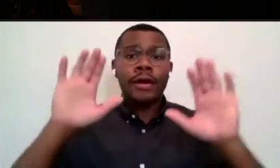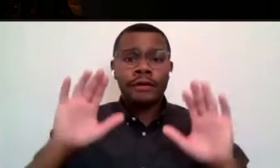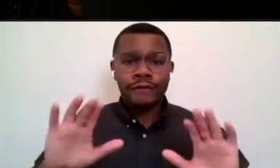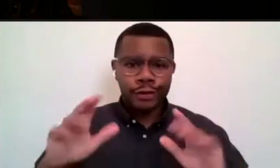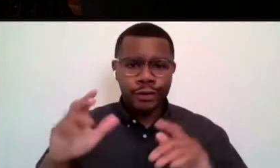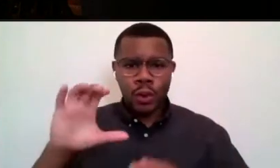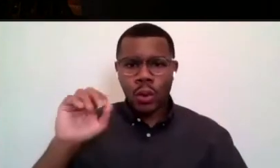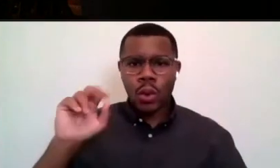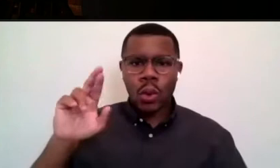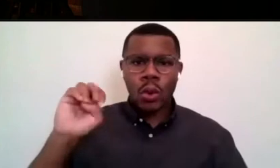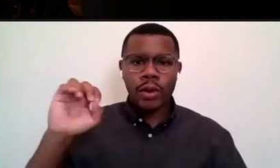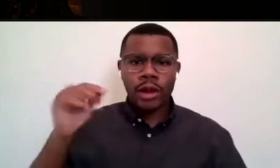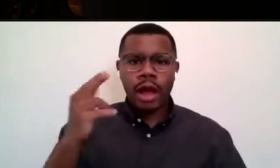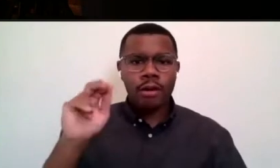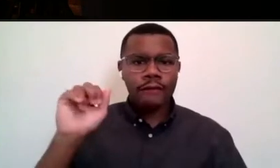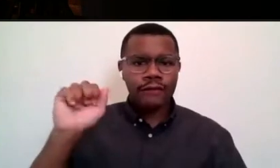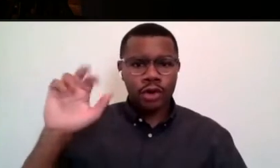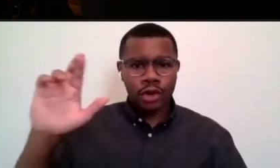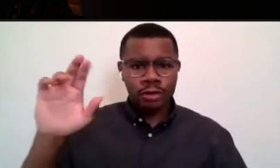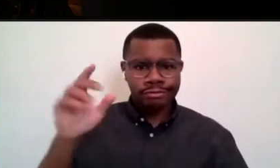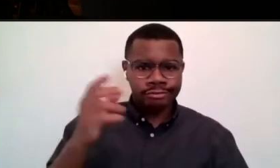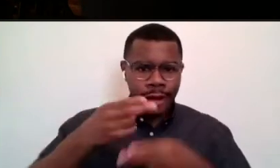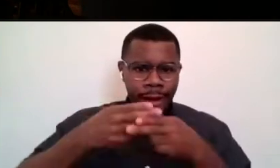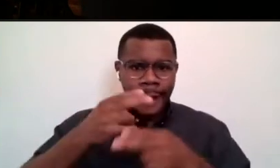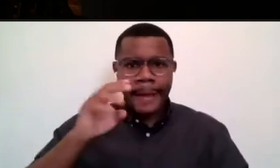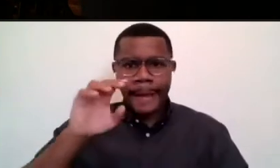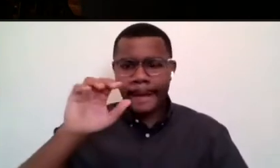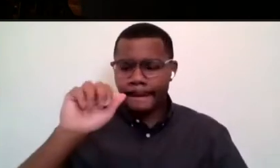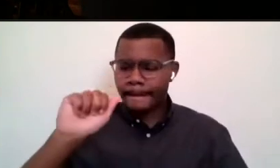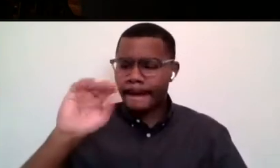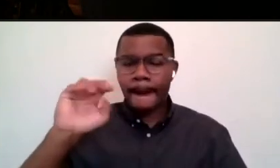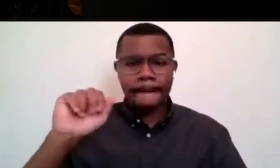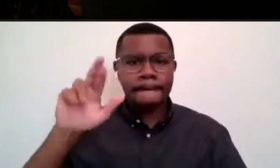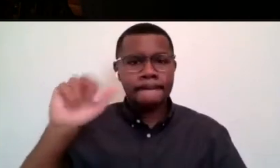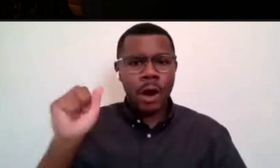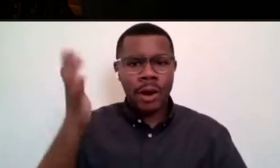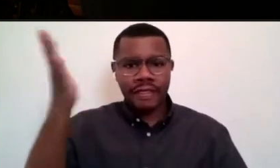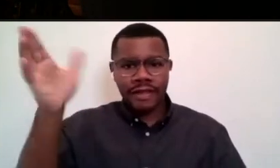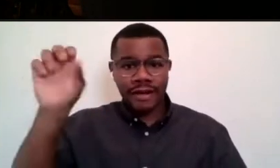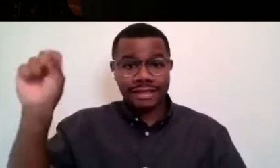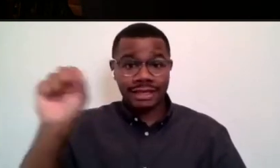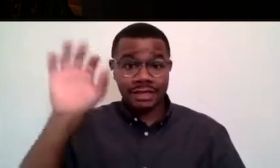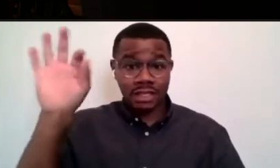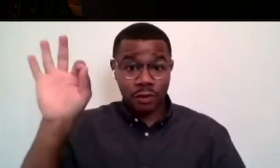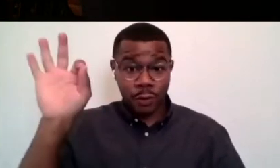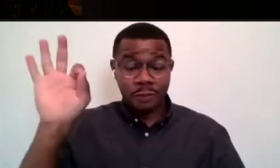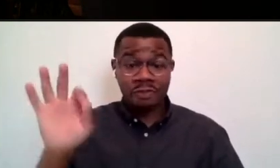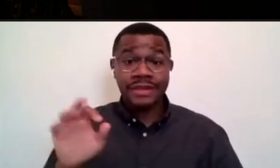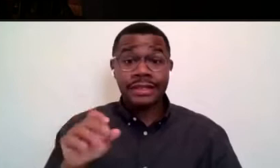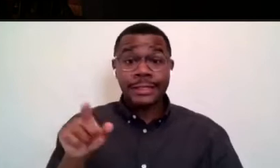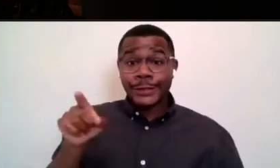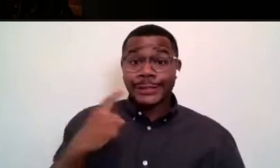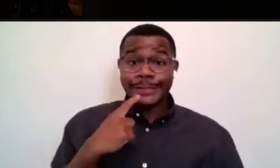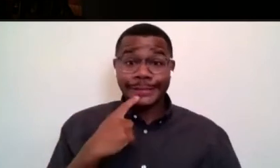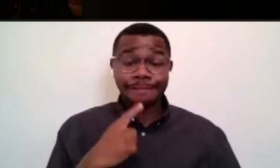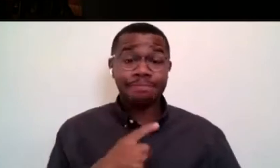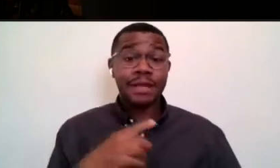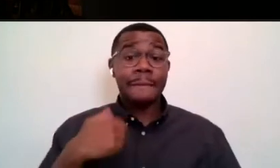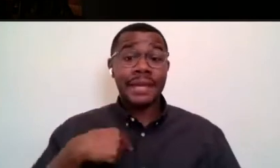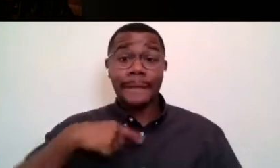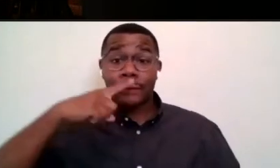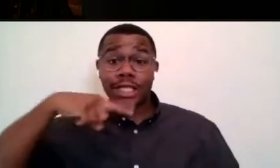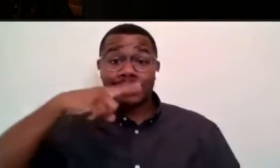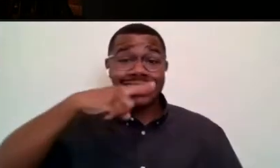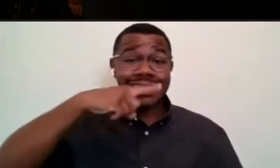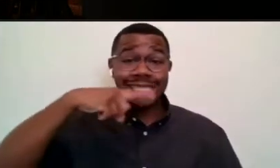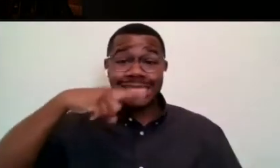in San Francisco. And Amara used to say, I'm praying even when I'm brushing my teeth. And I thought that was an